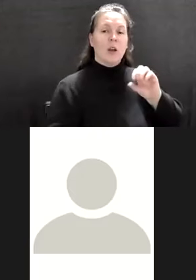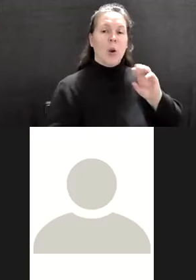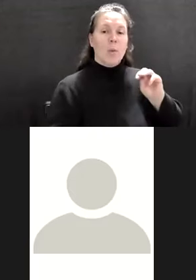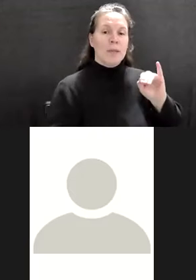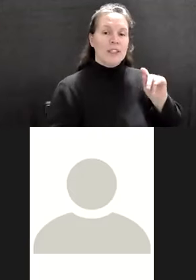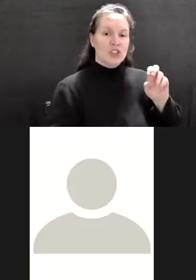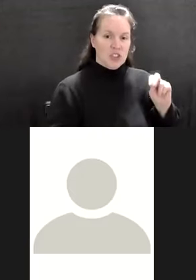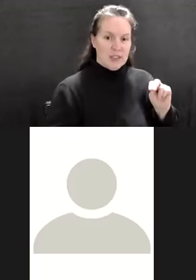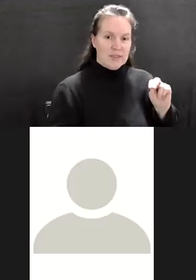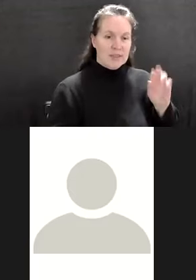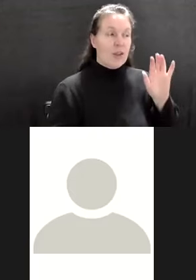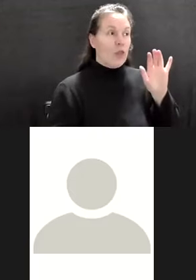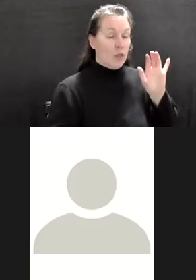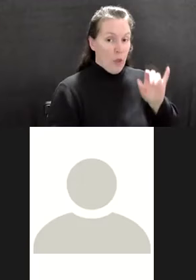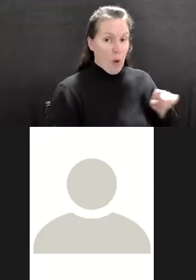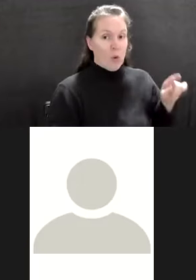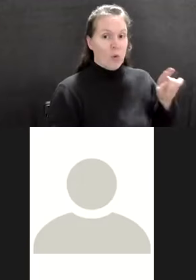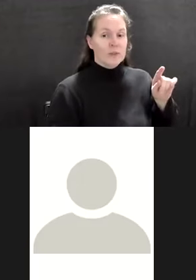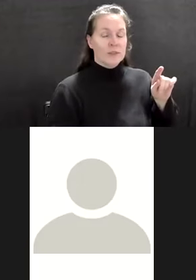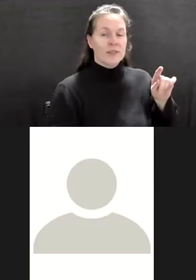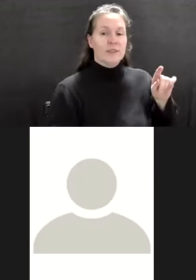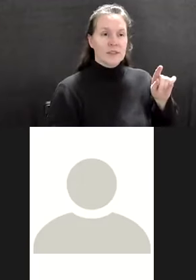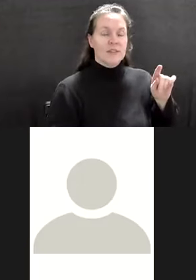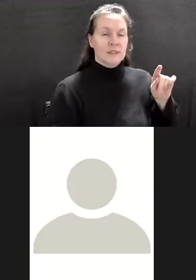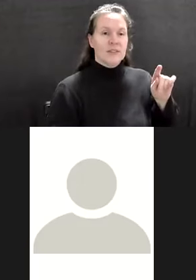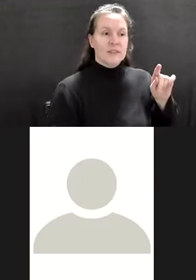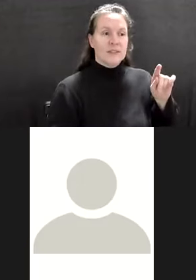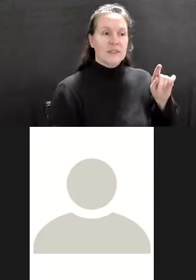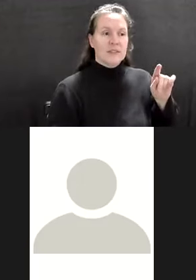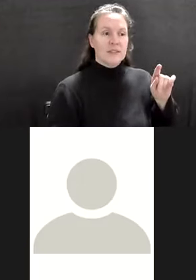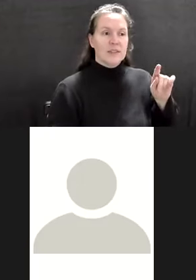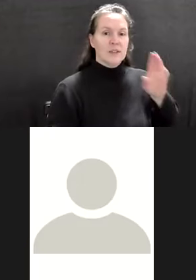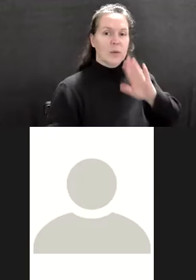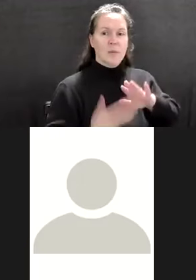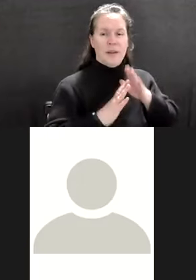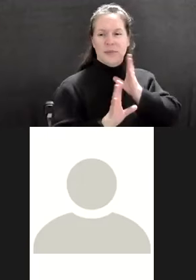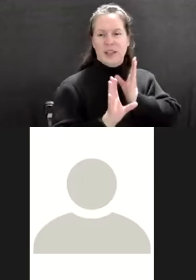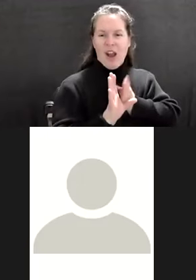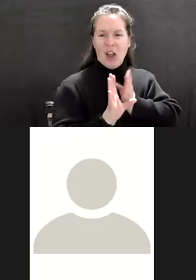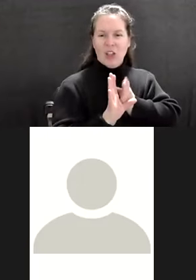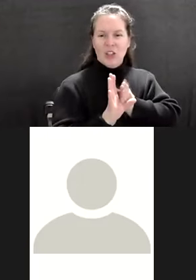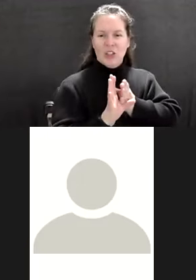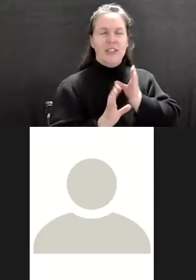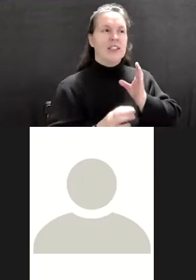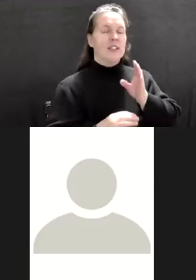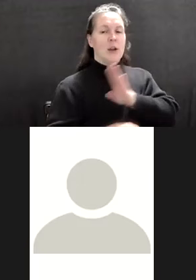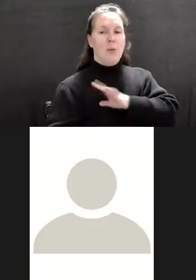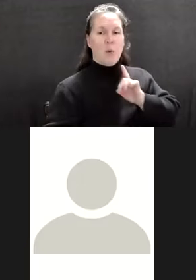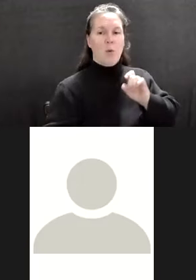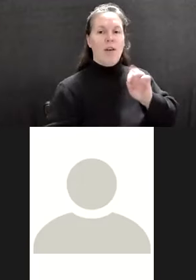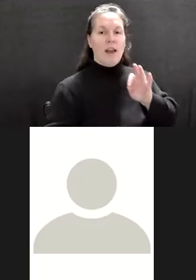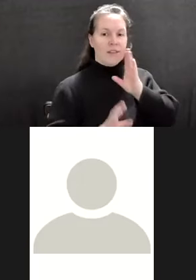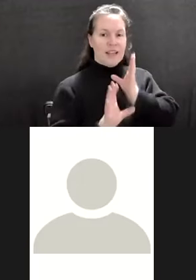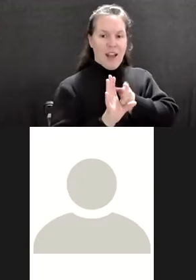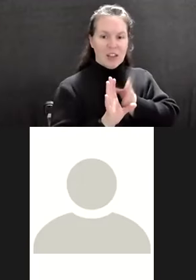Those are in a board would be, you know, the psychology, then the board of psychology. Those